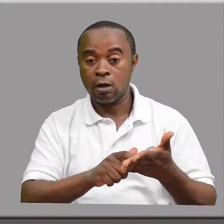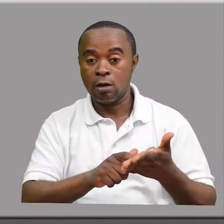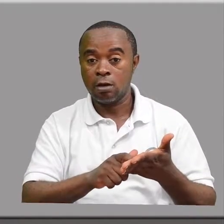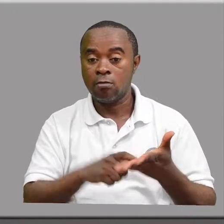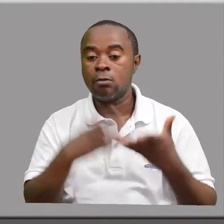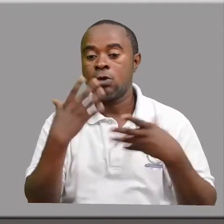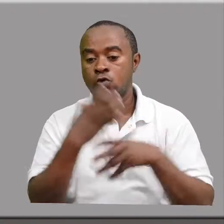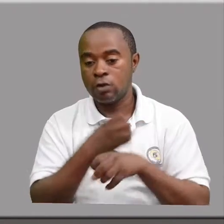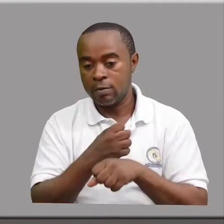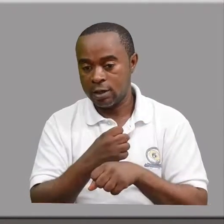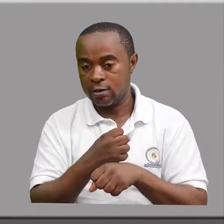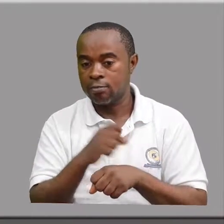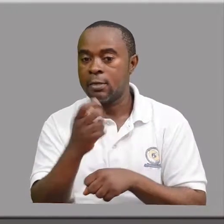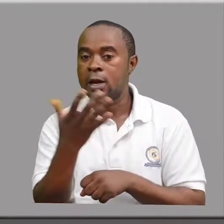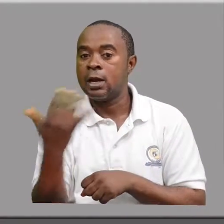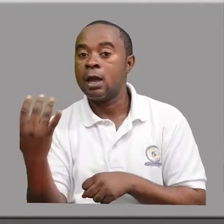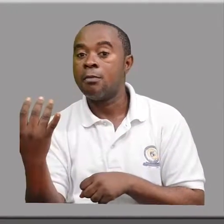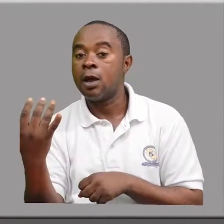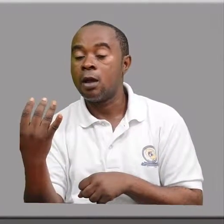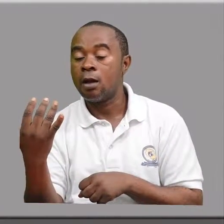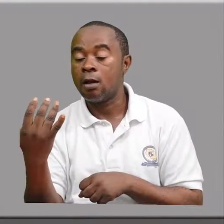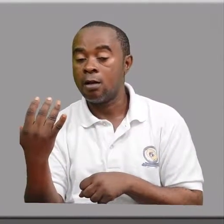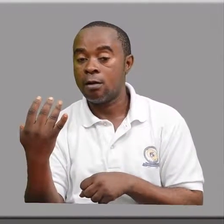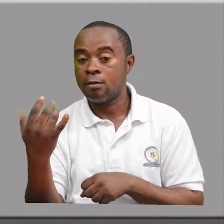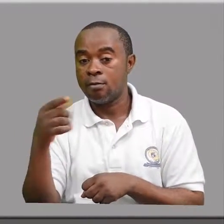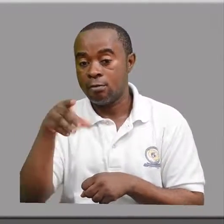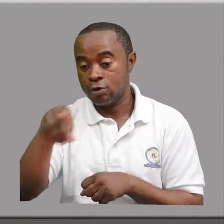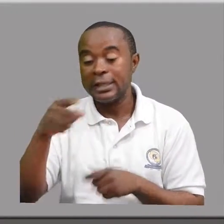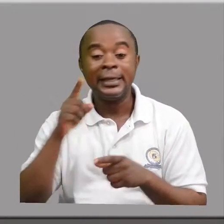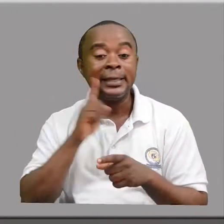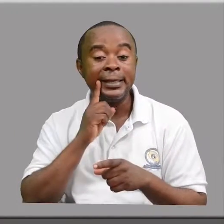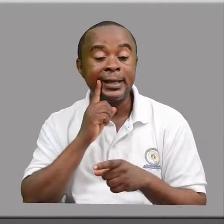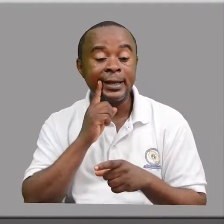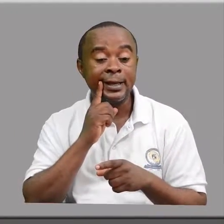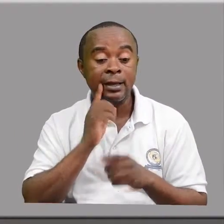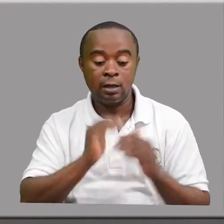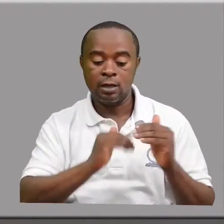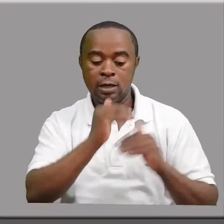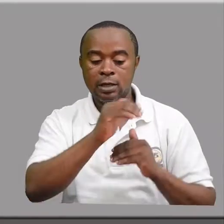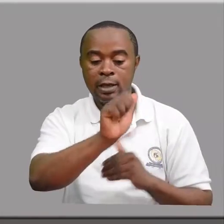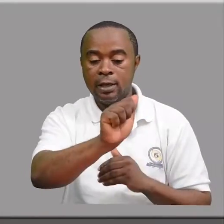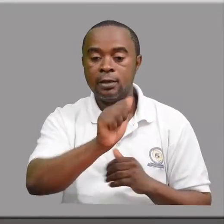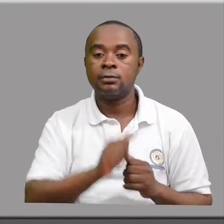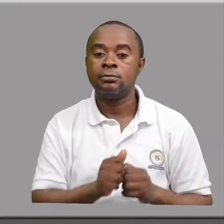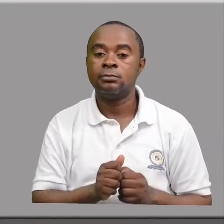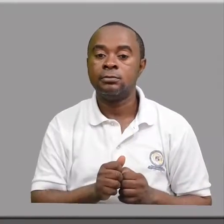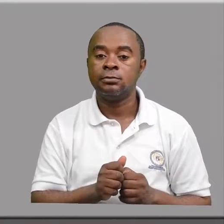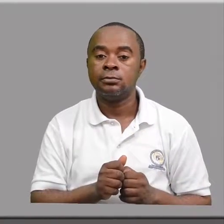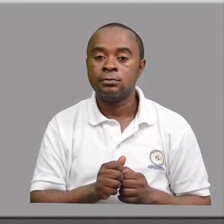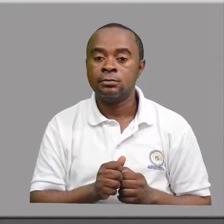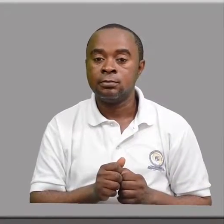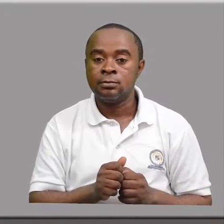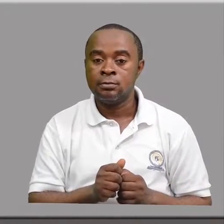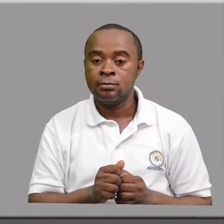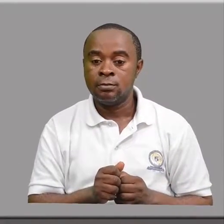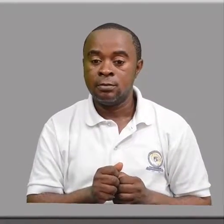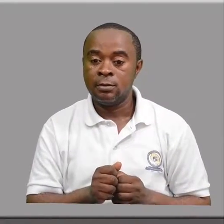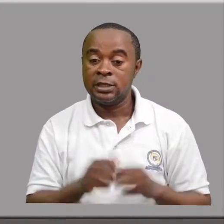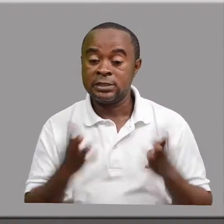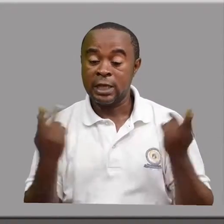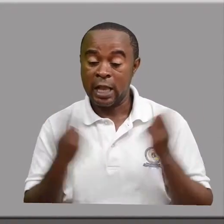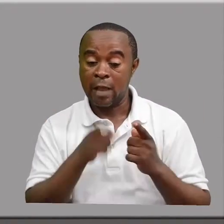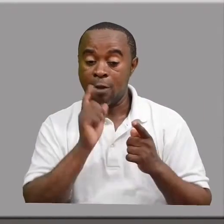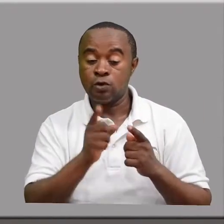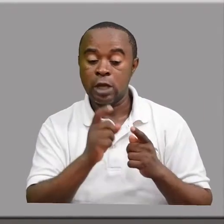millions number of hosts per each class A. So if, as you